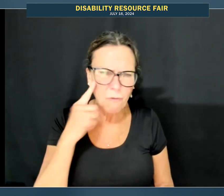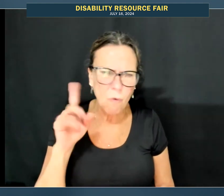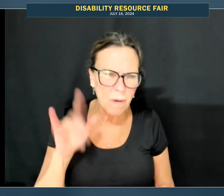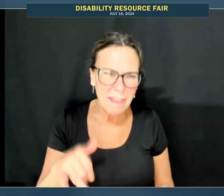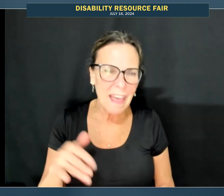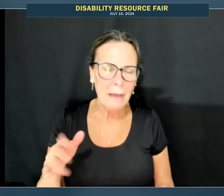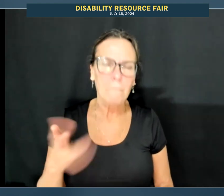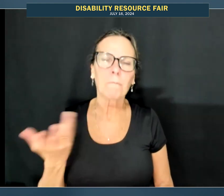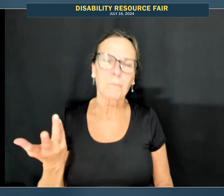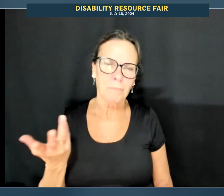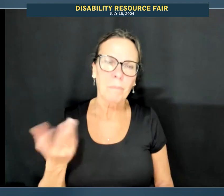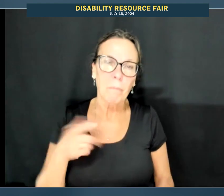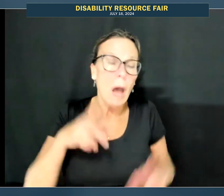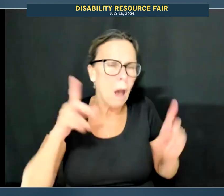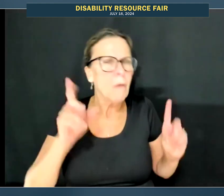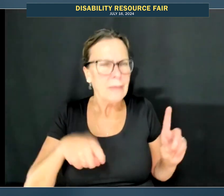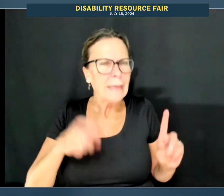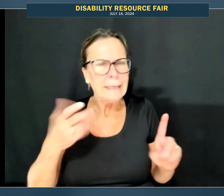a disability.